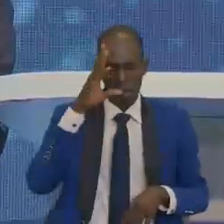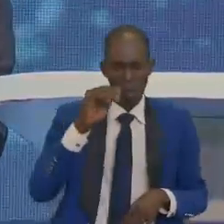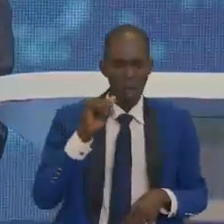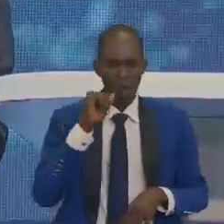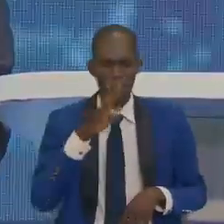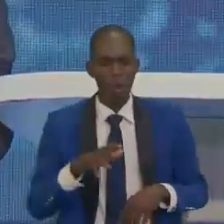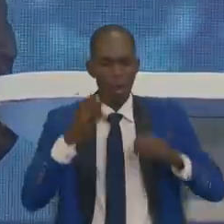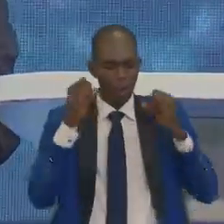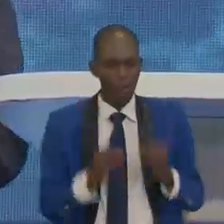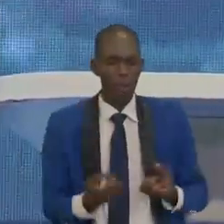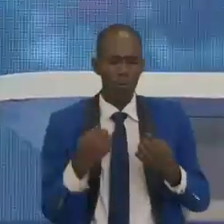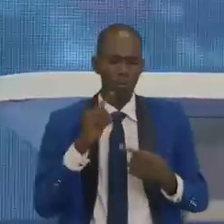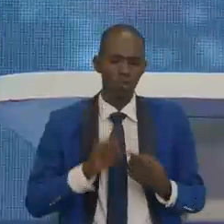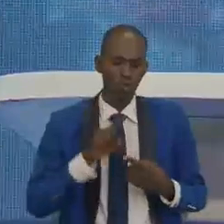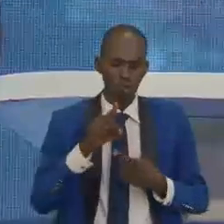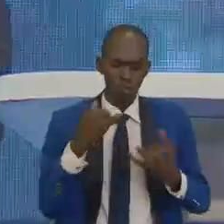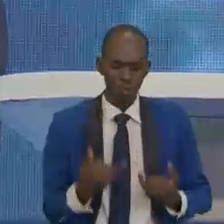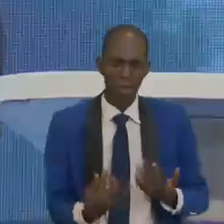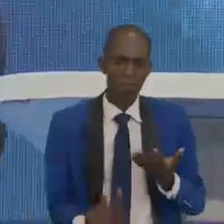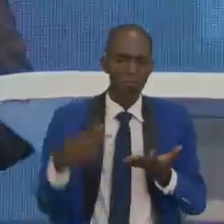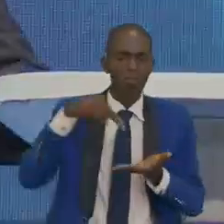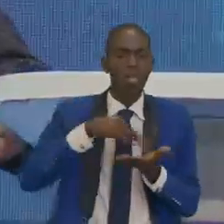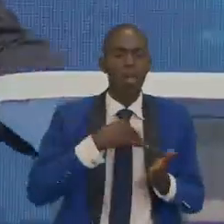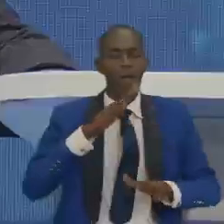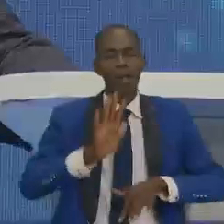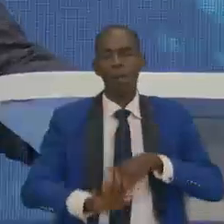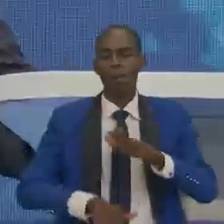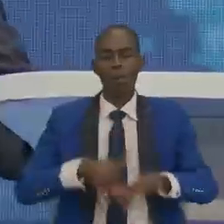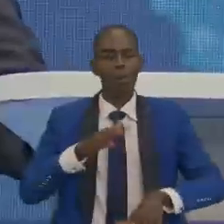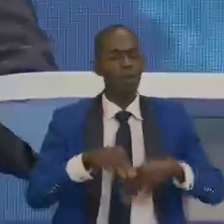to you now. Rise up and walk in Jesus' name.